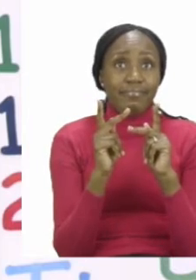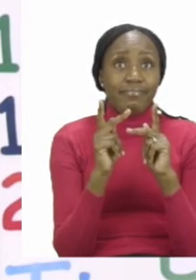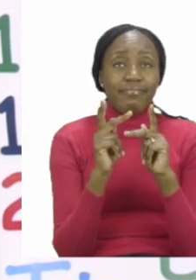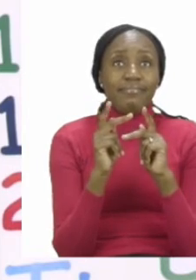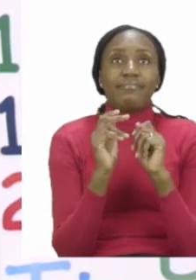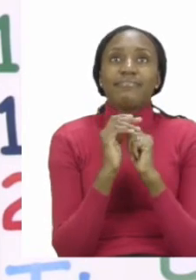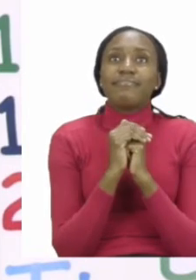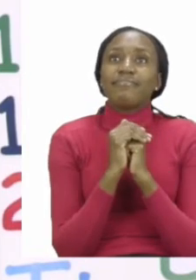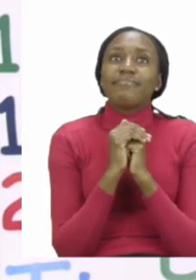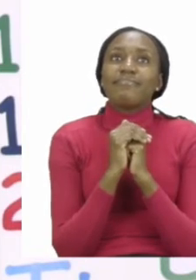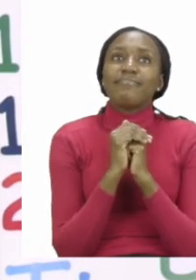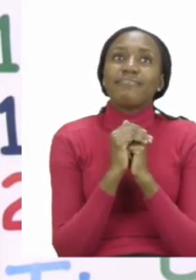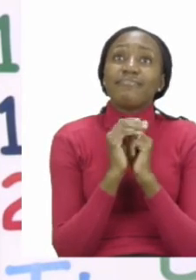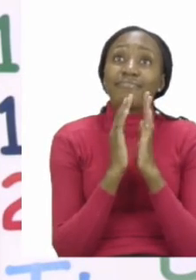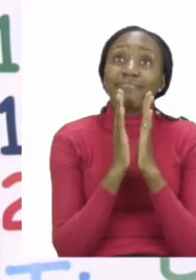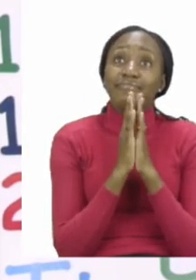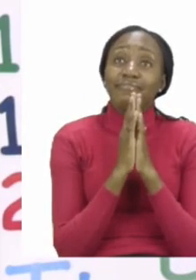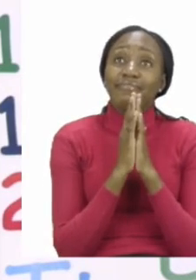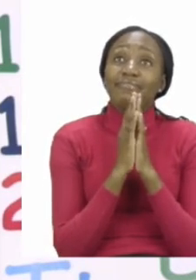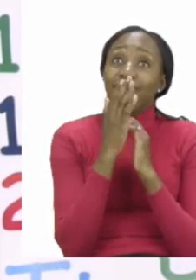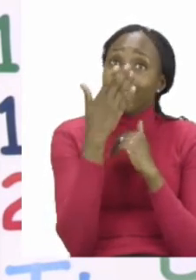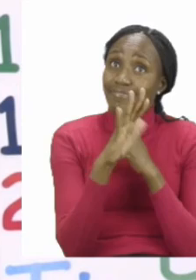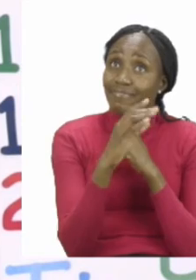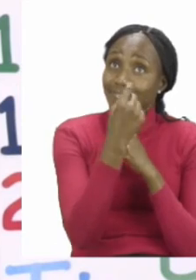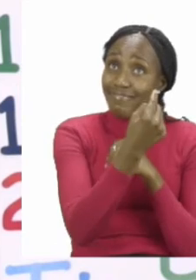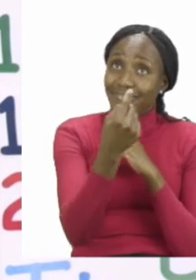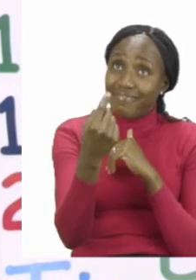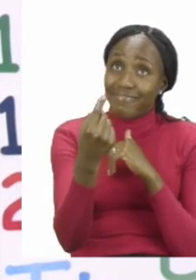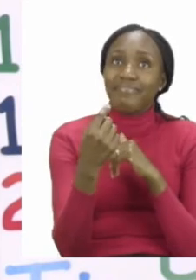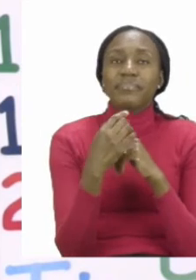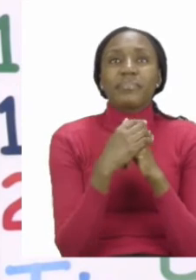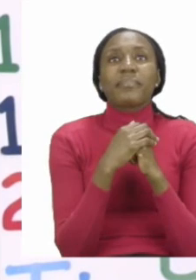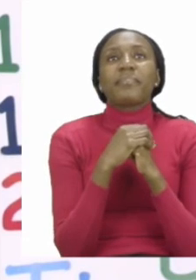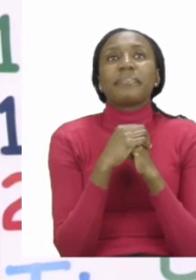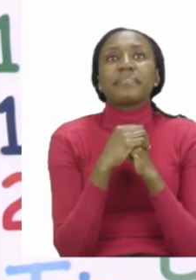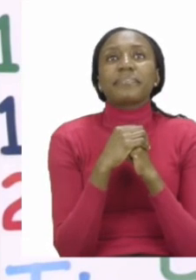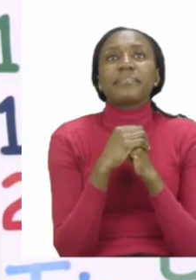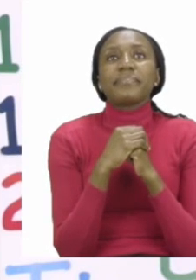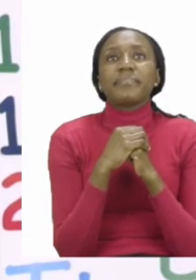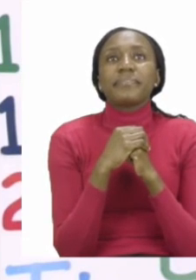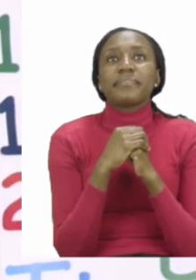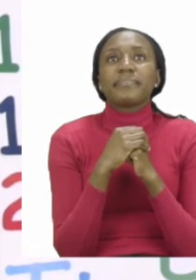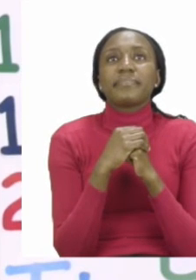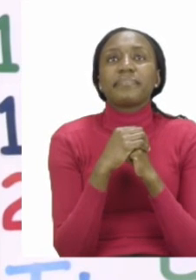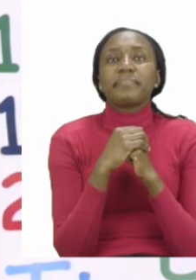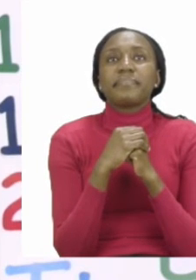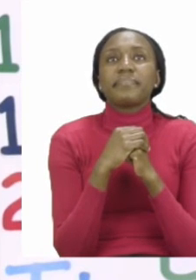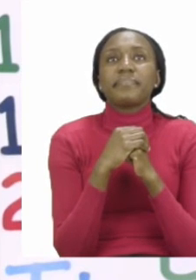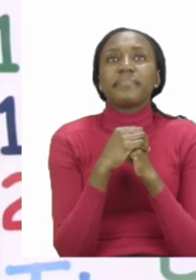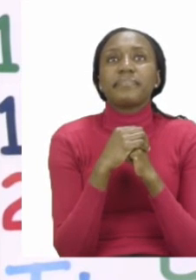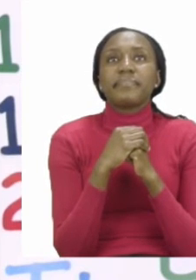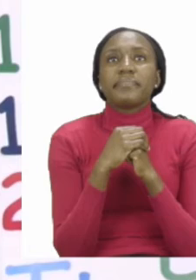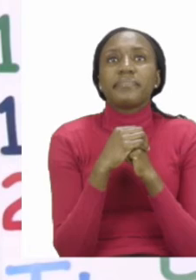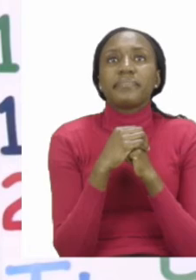just broke, but you can still use the next part or last piece to go up